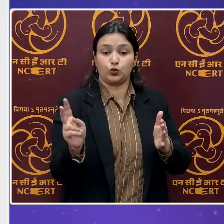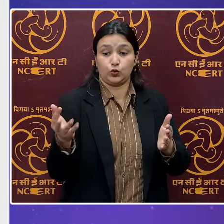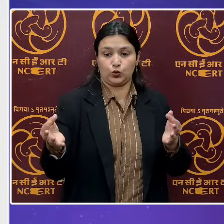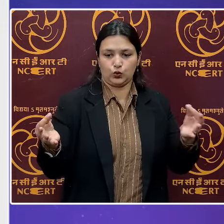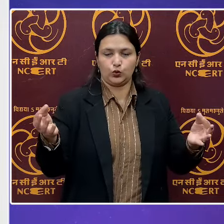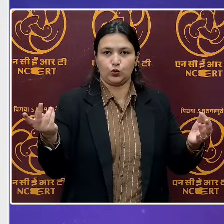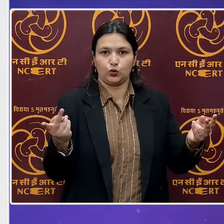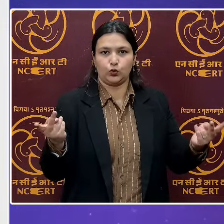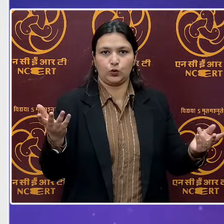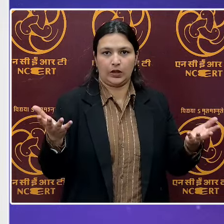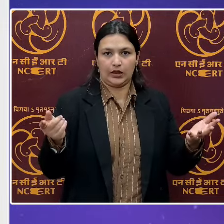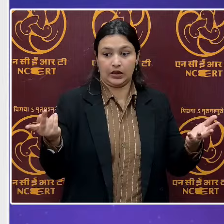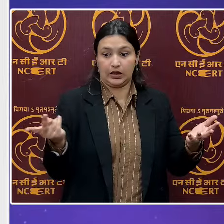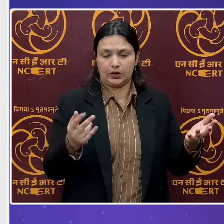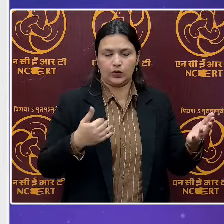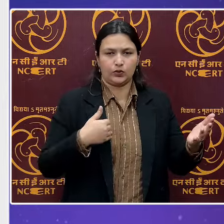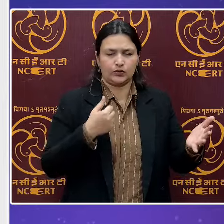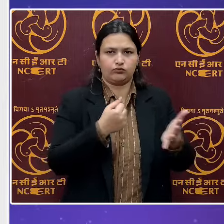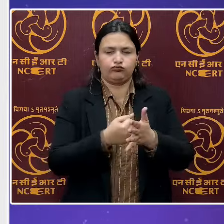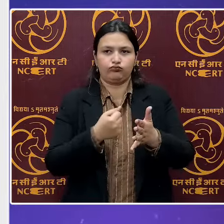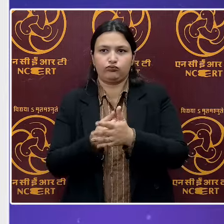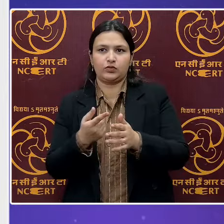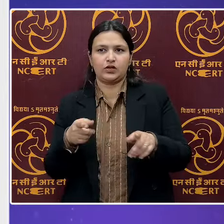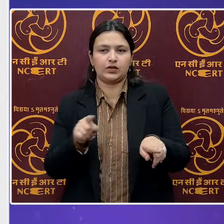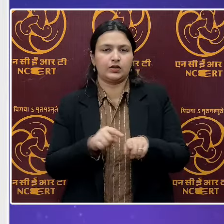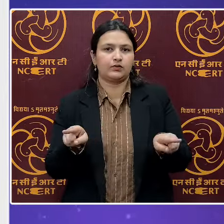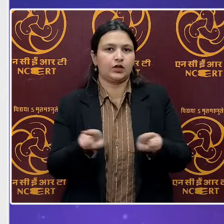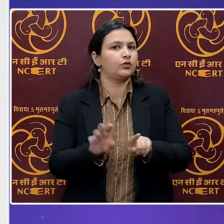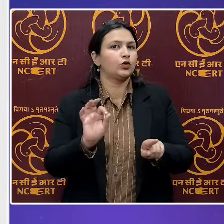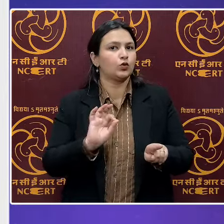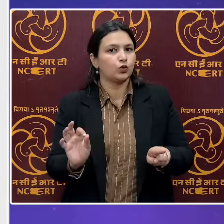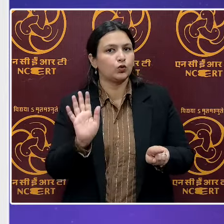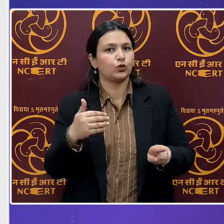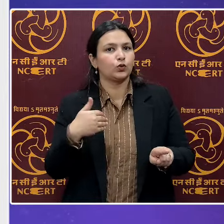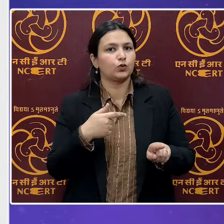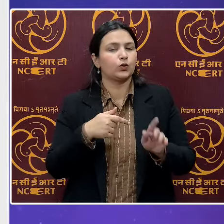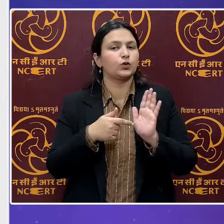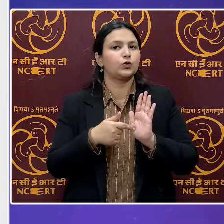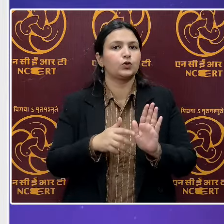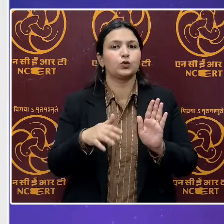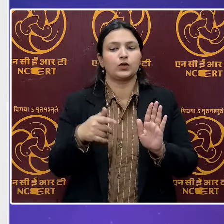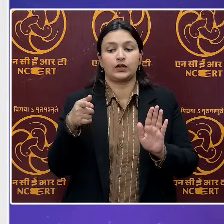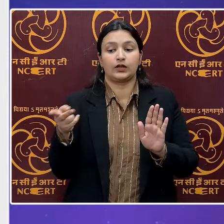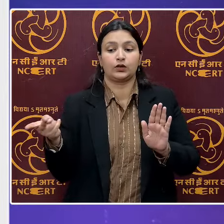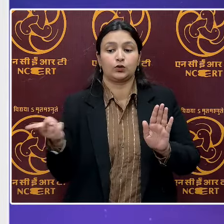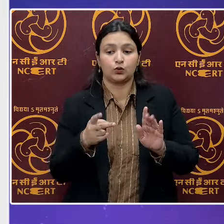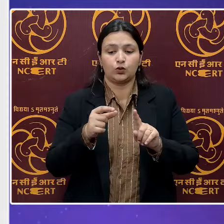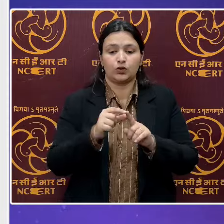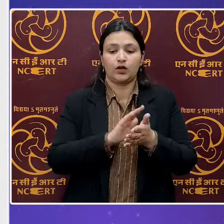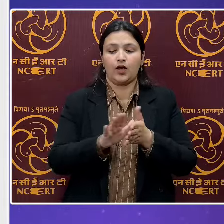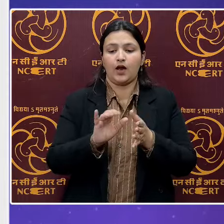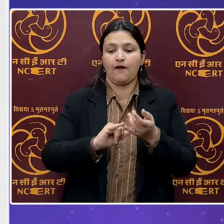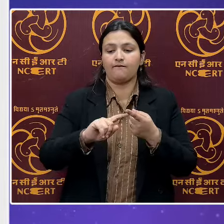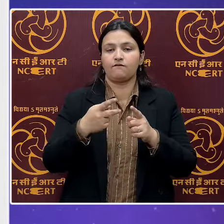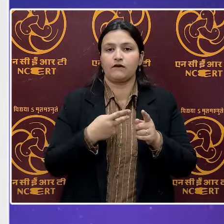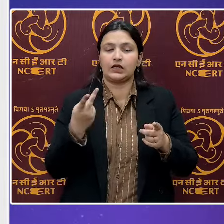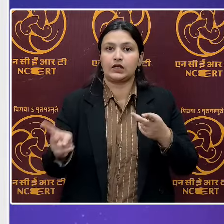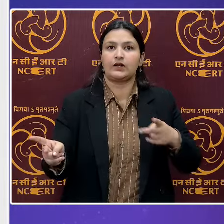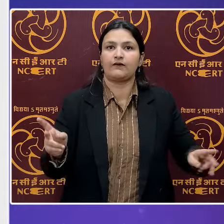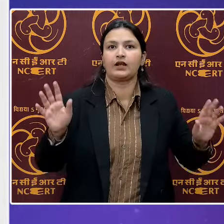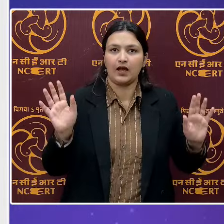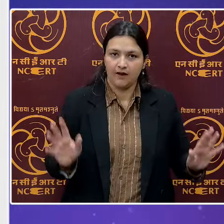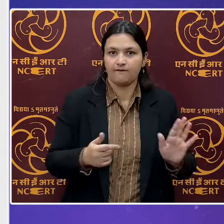is a sine function, other one is a cosine function. Sine and cosine have a phase difference of pi by 2. So, this can also be